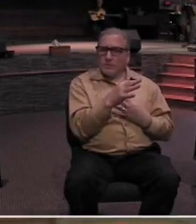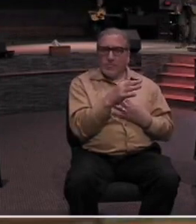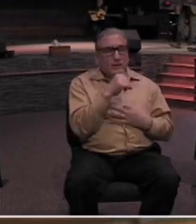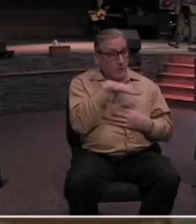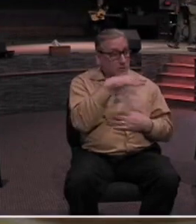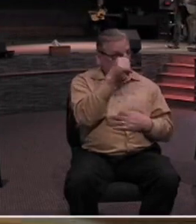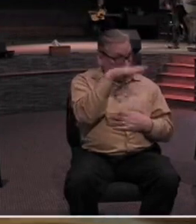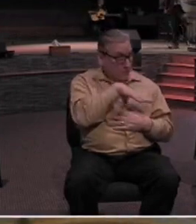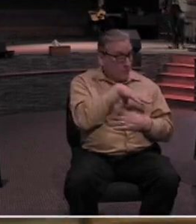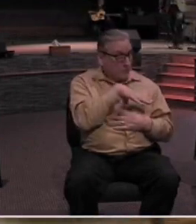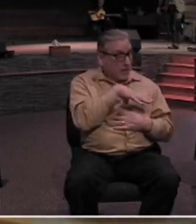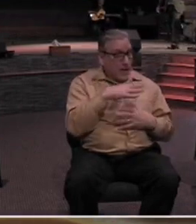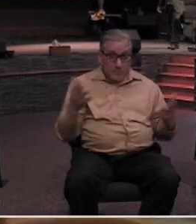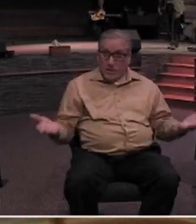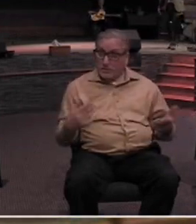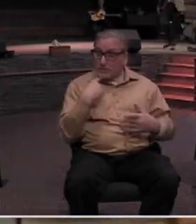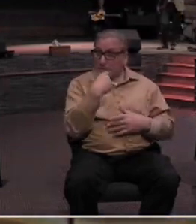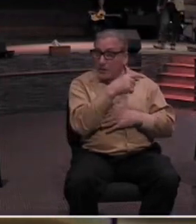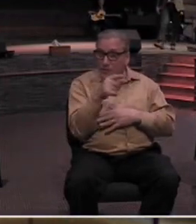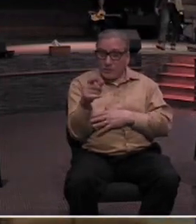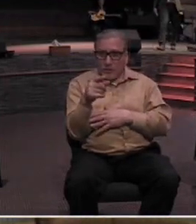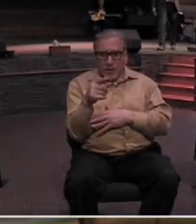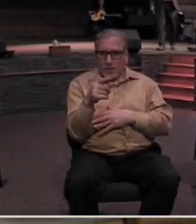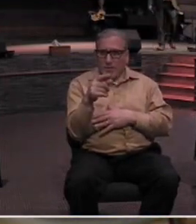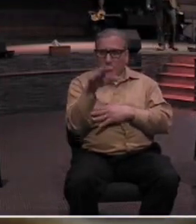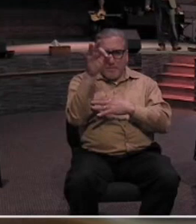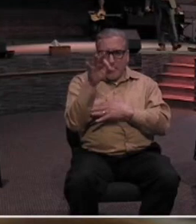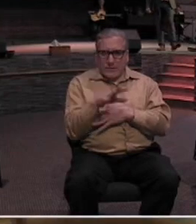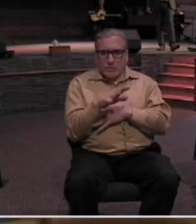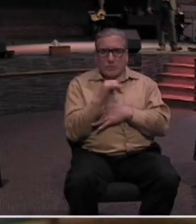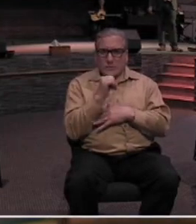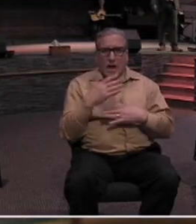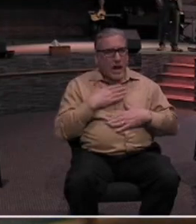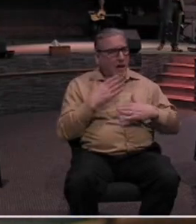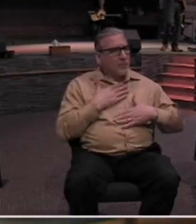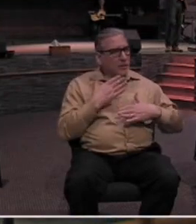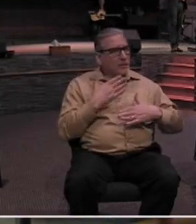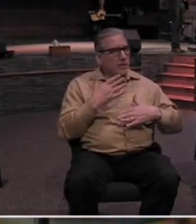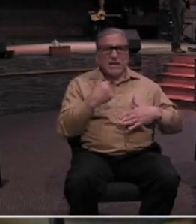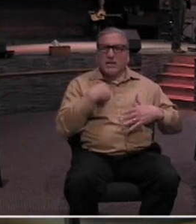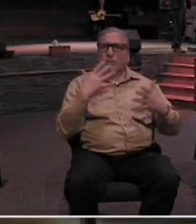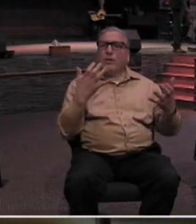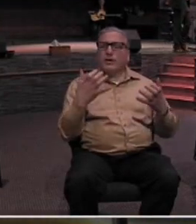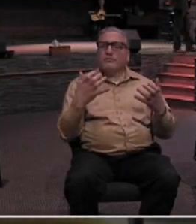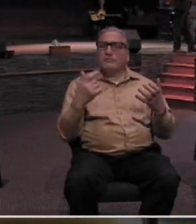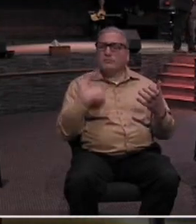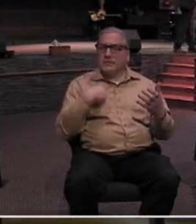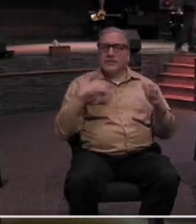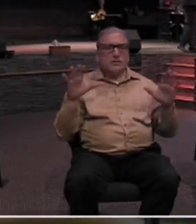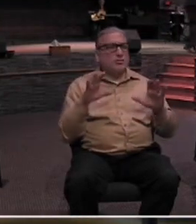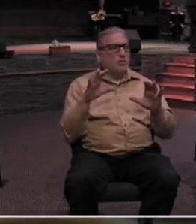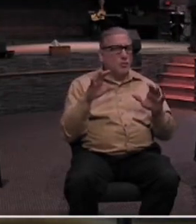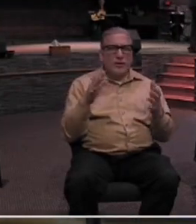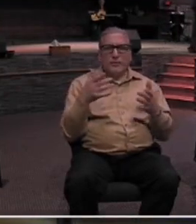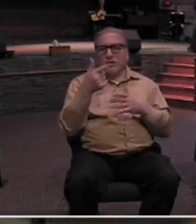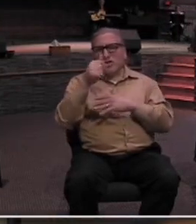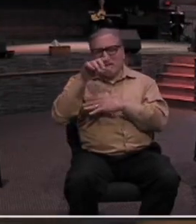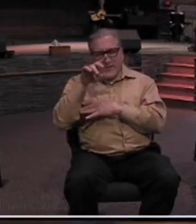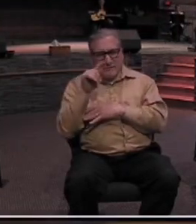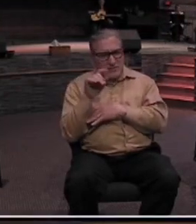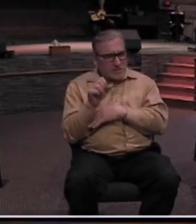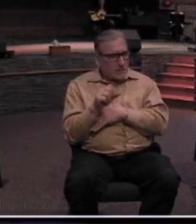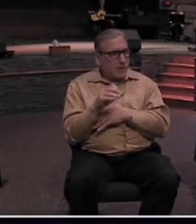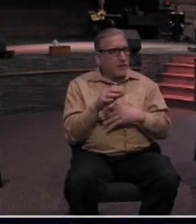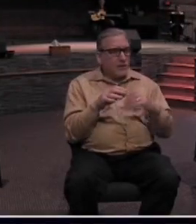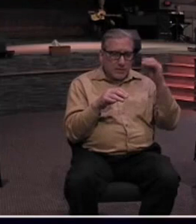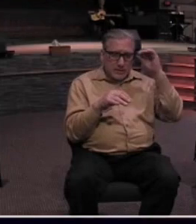gentlemen, I'm here to tell you that that pastor was not happy. He wanted me to operate in the gifts. He wanted me to call out people. And Brother Burns, Sister Burns, I love you